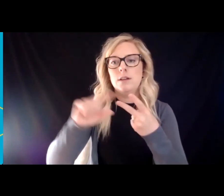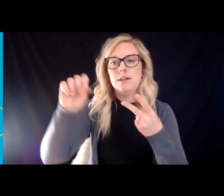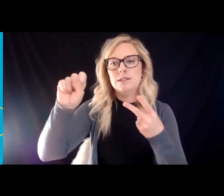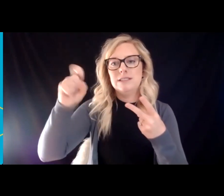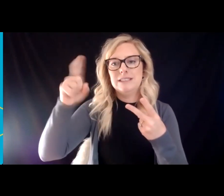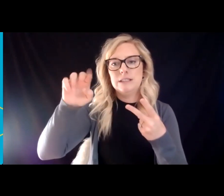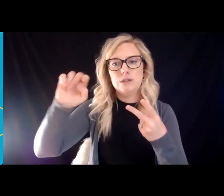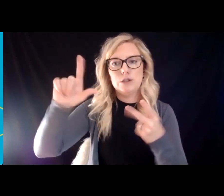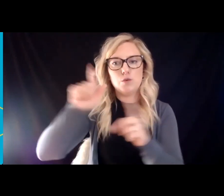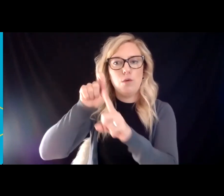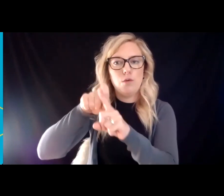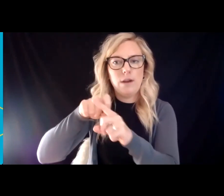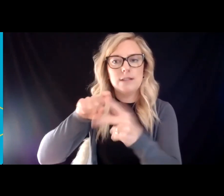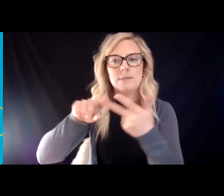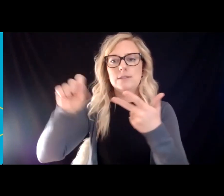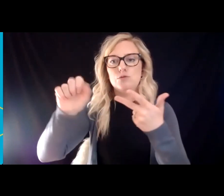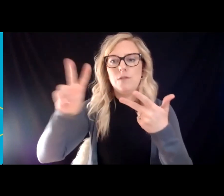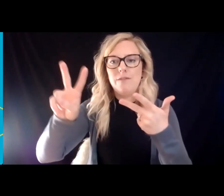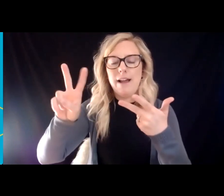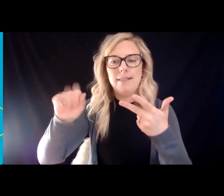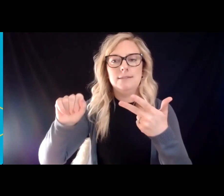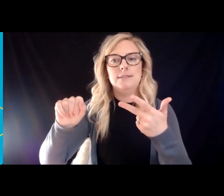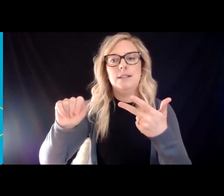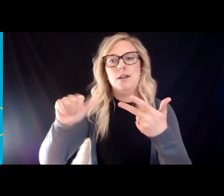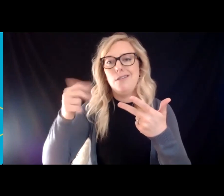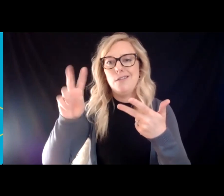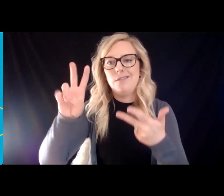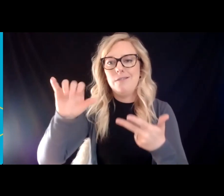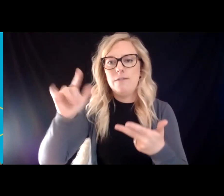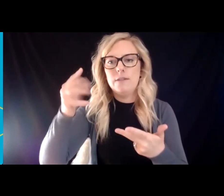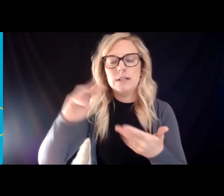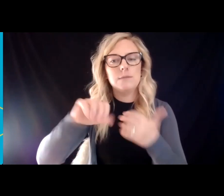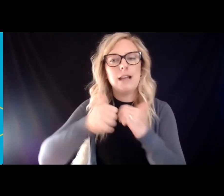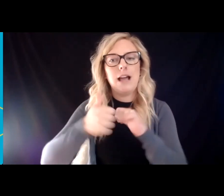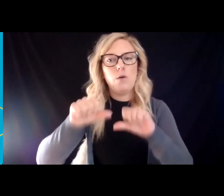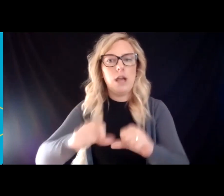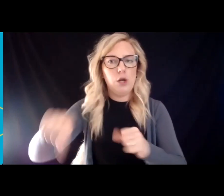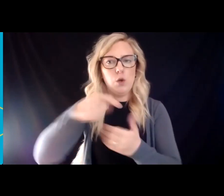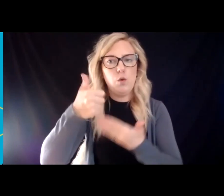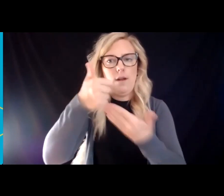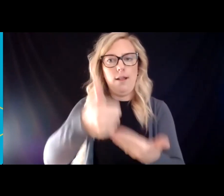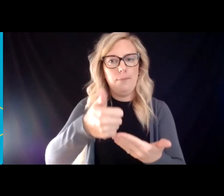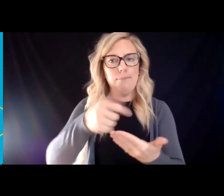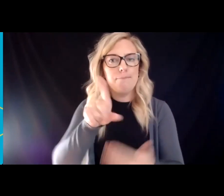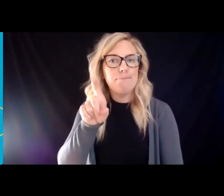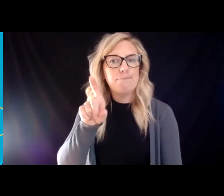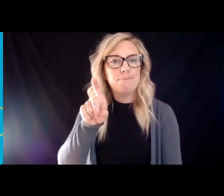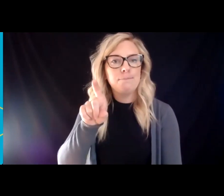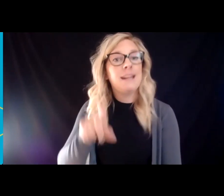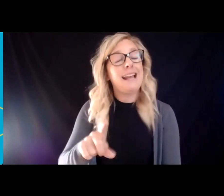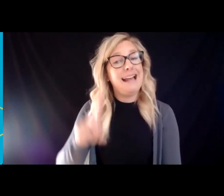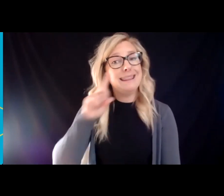What are we doing? And how can I help? I believe that if a faith community does not take the initiative,